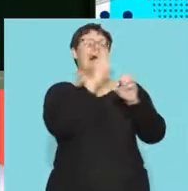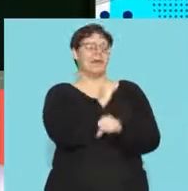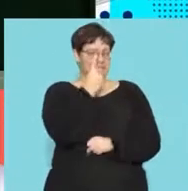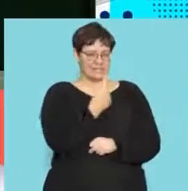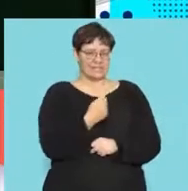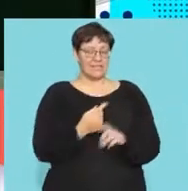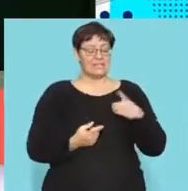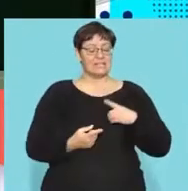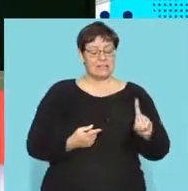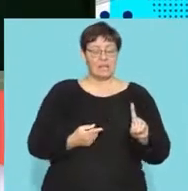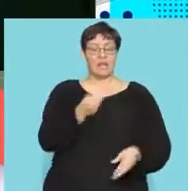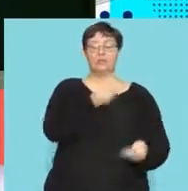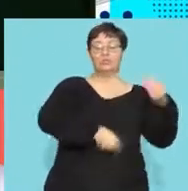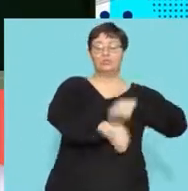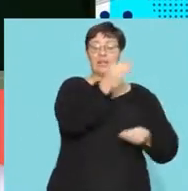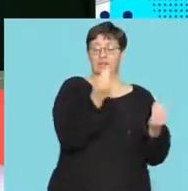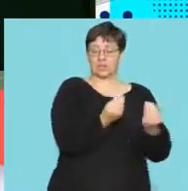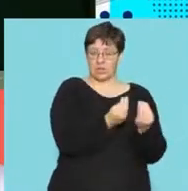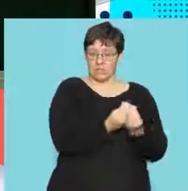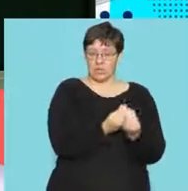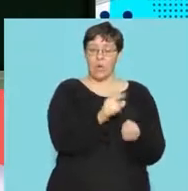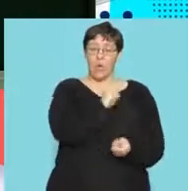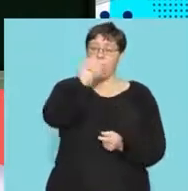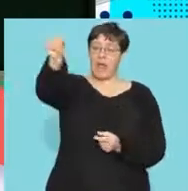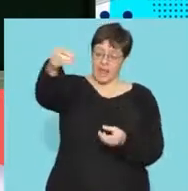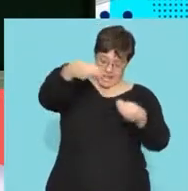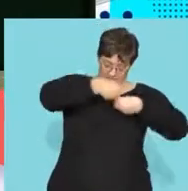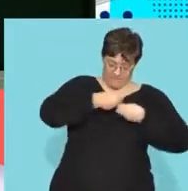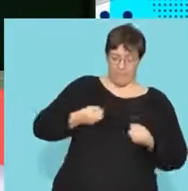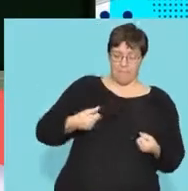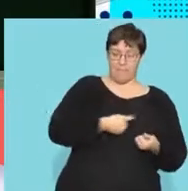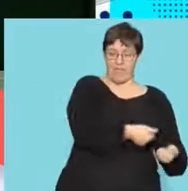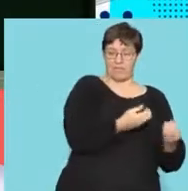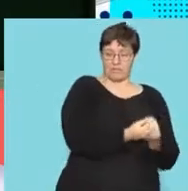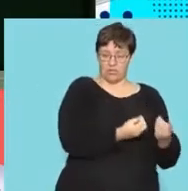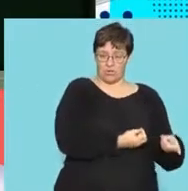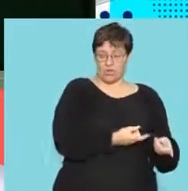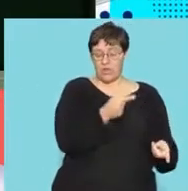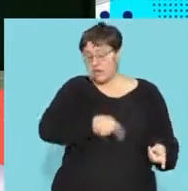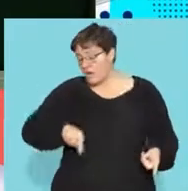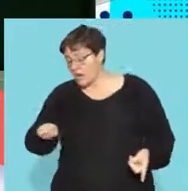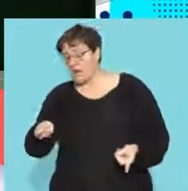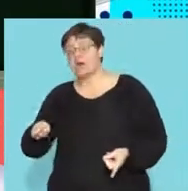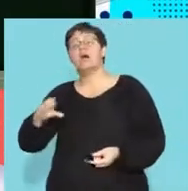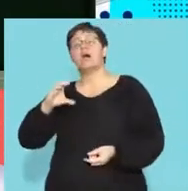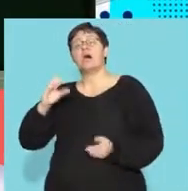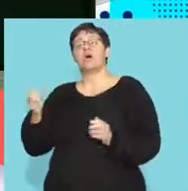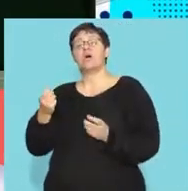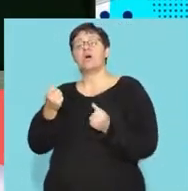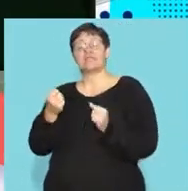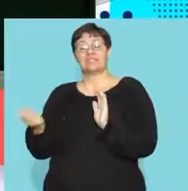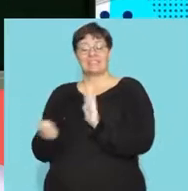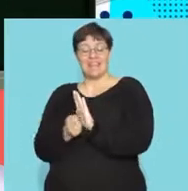a debit to trading stock, the goods coming back into our business, and a credit to my cost of